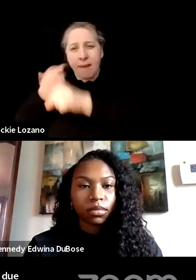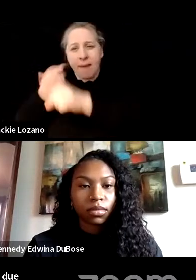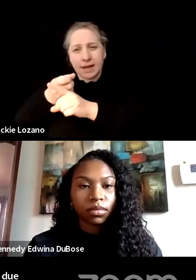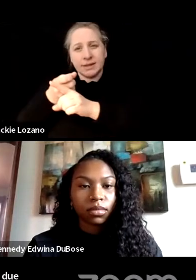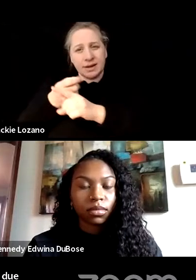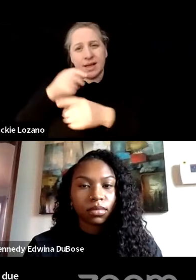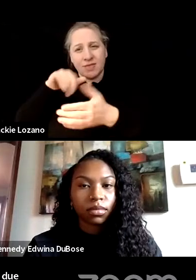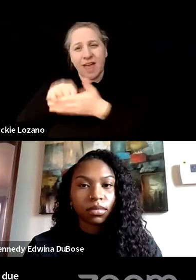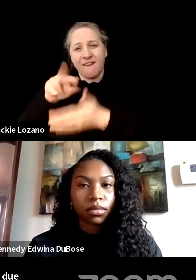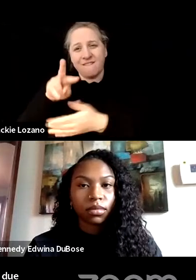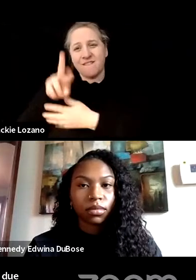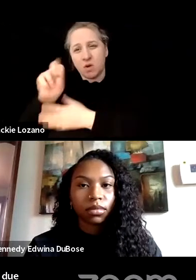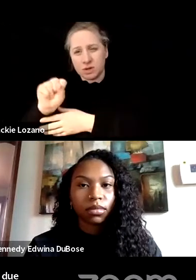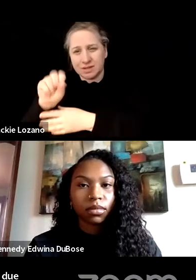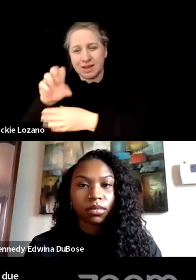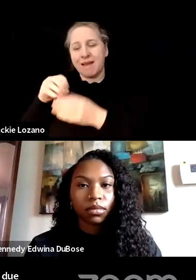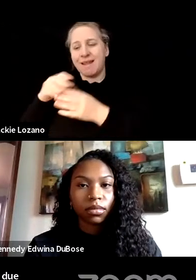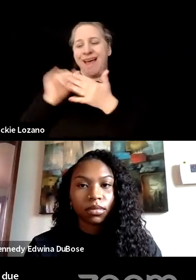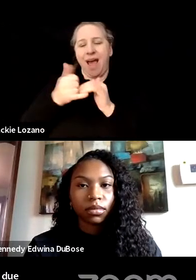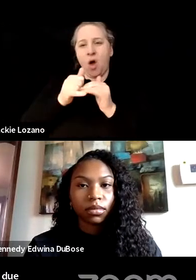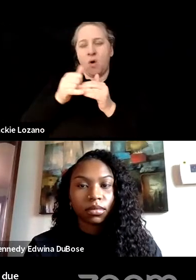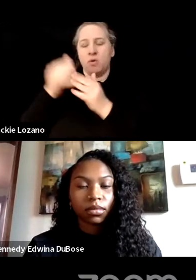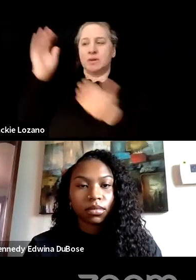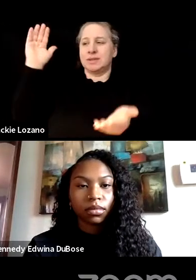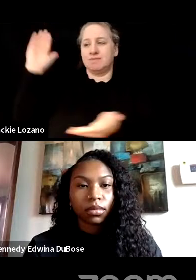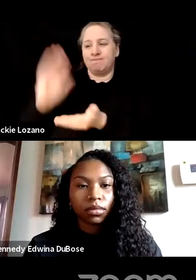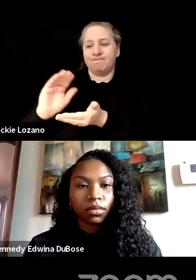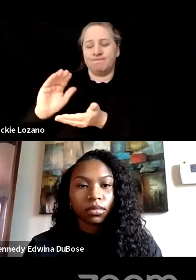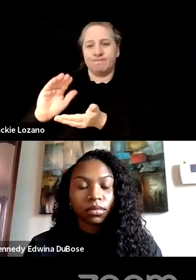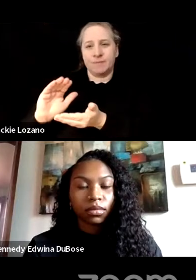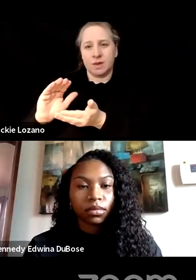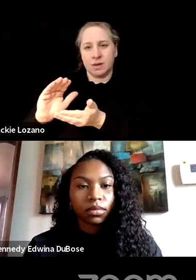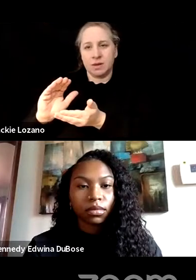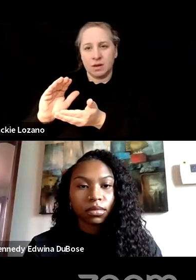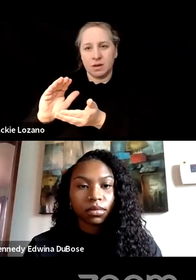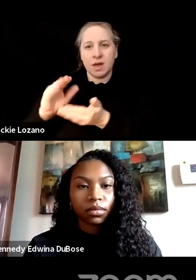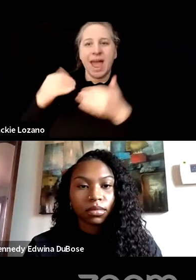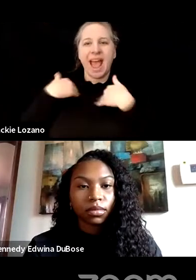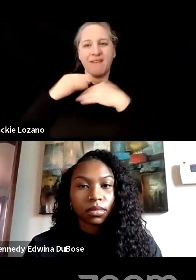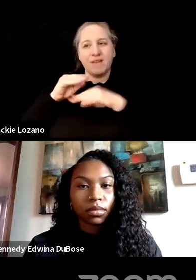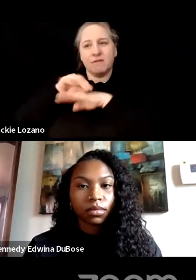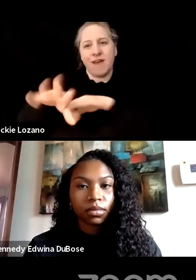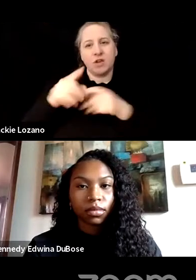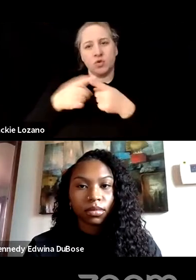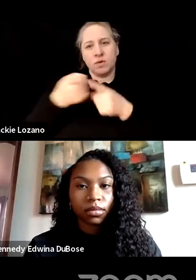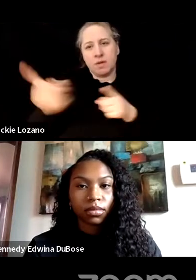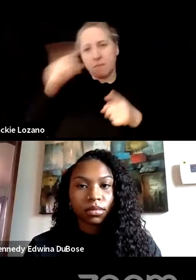that the virus and its resultant mitigation measures are having on our Black community right now?